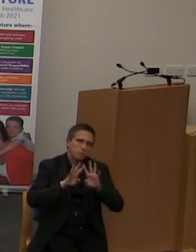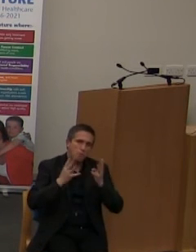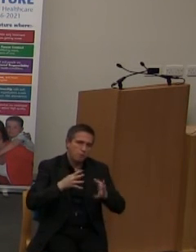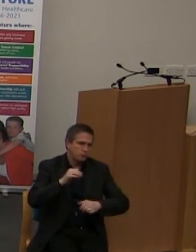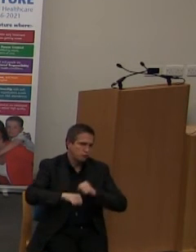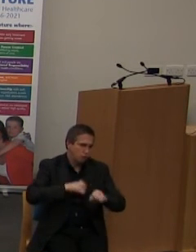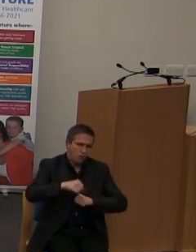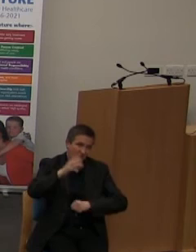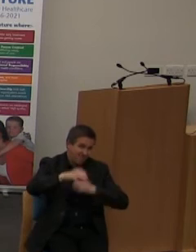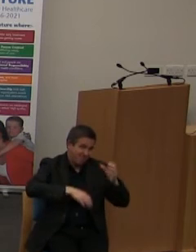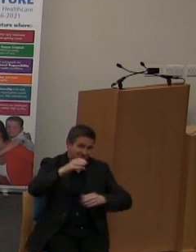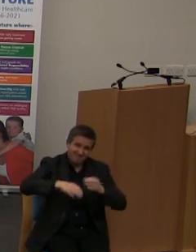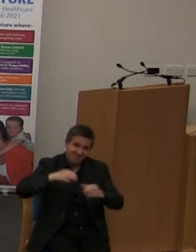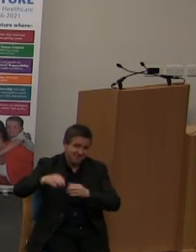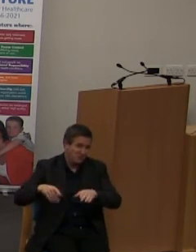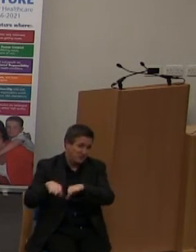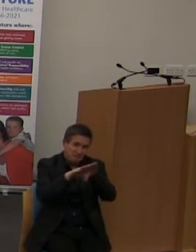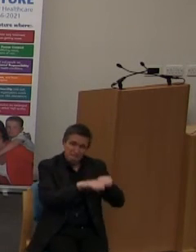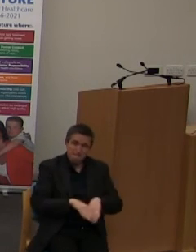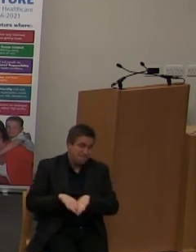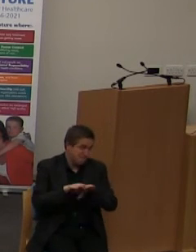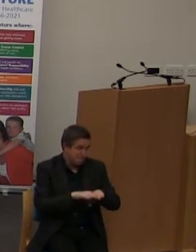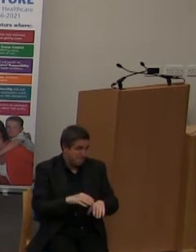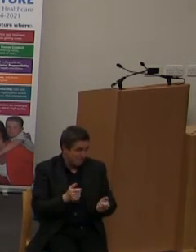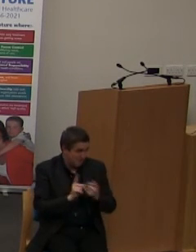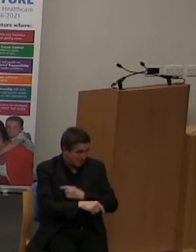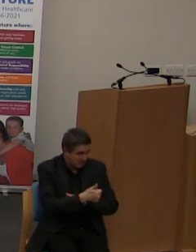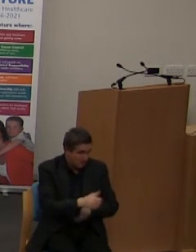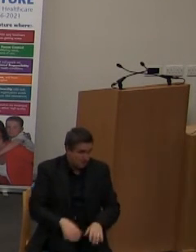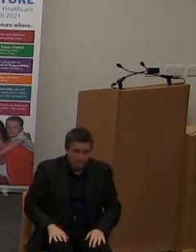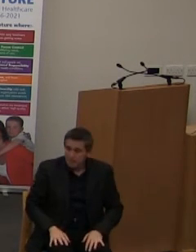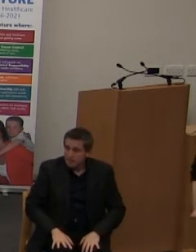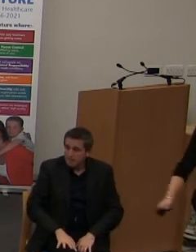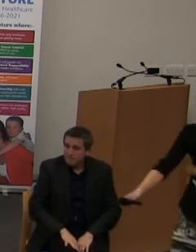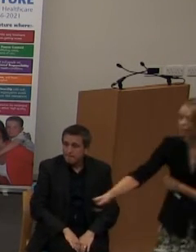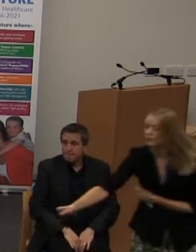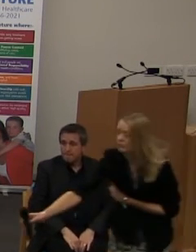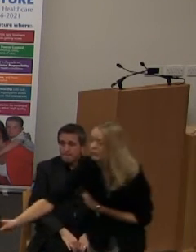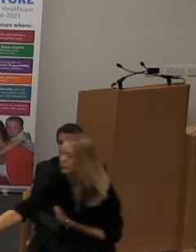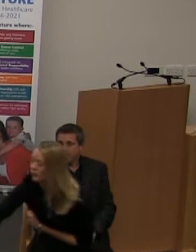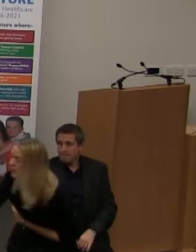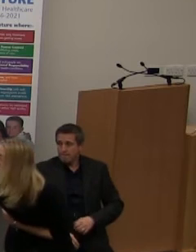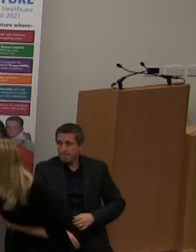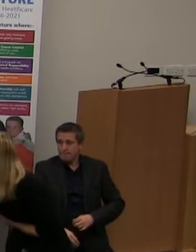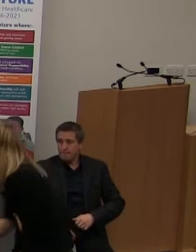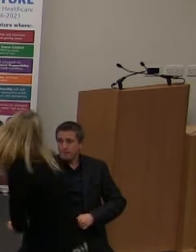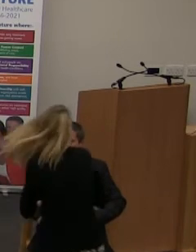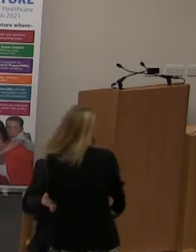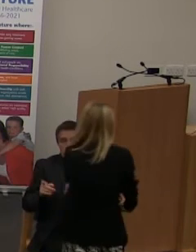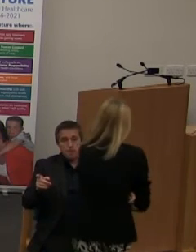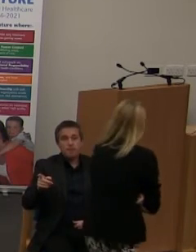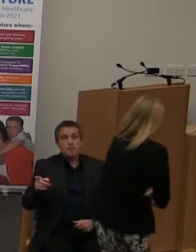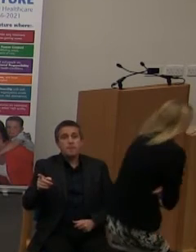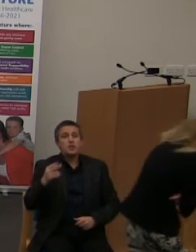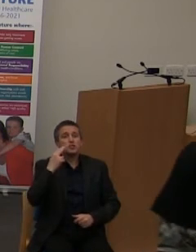are specific to NHS Forth Valley. So hopefully that's helpful. Thank you. Angela? Thank you. Wanted to